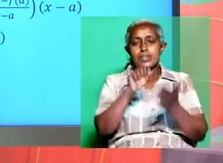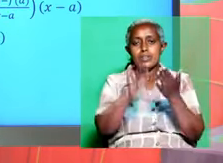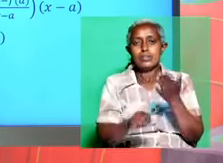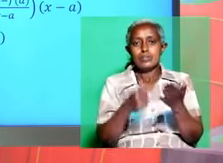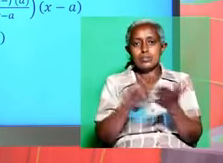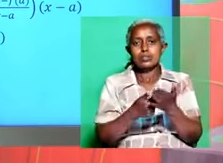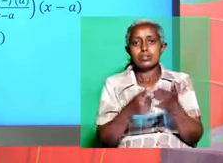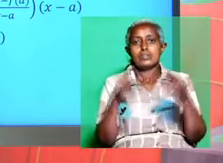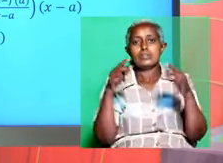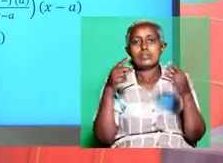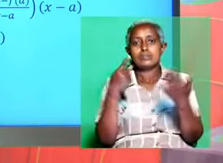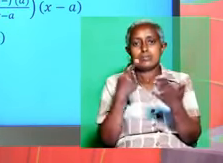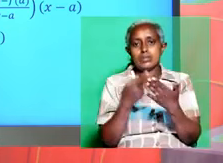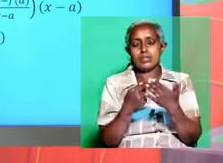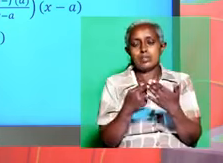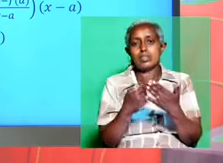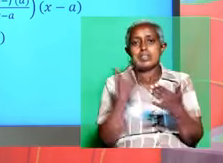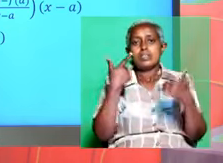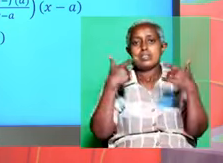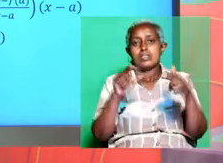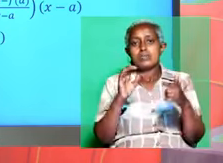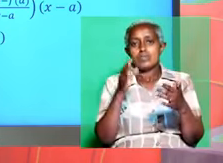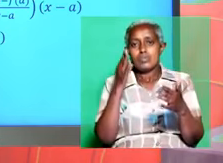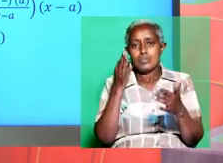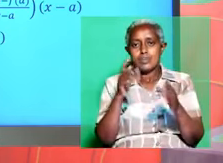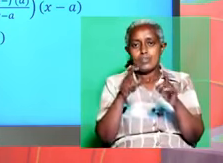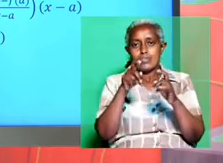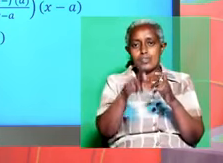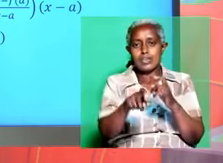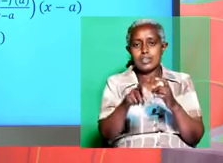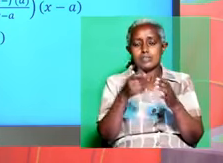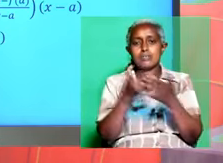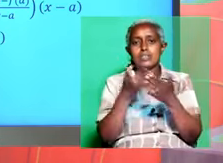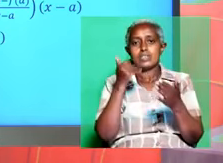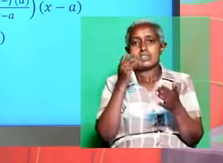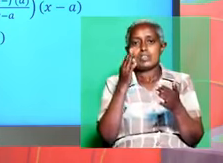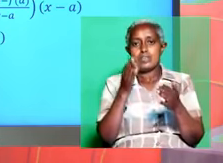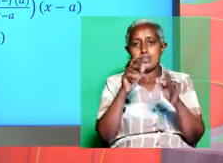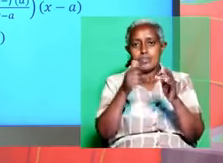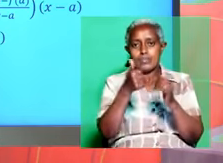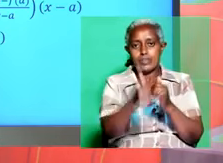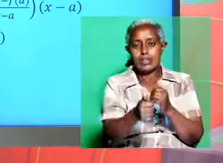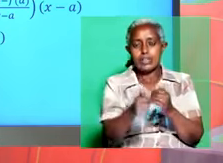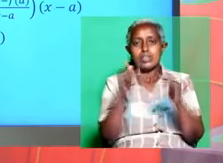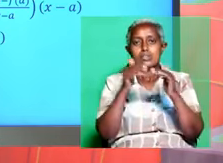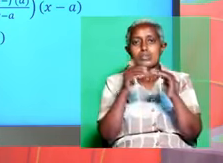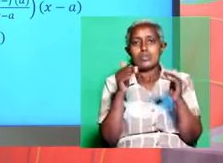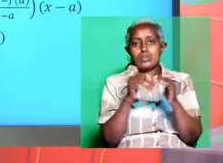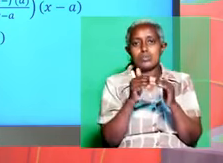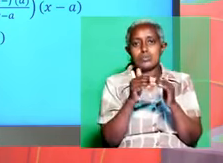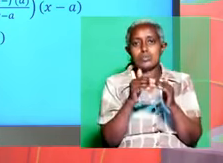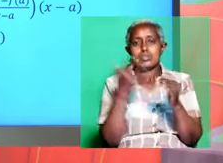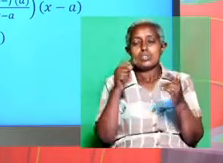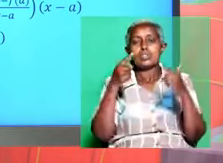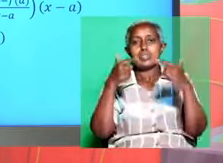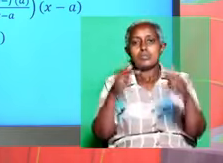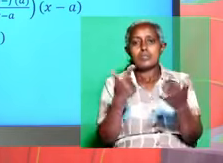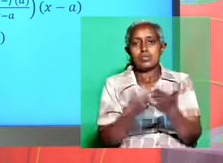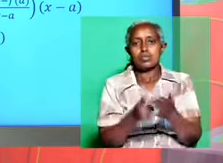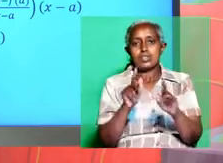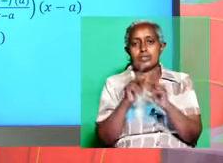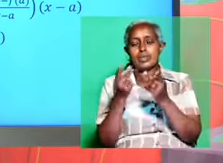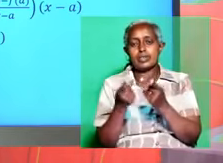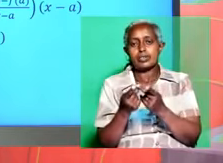So this implies the limit of f of x minus f of a, this is equal to the limit of this